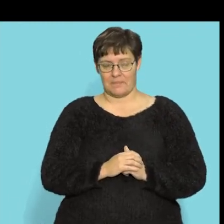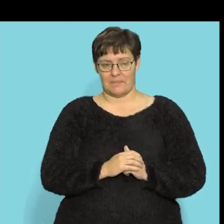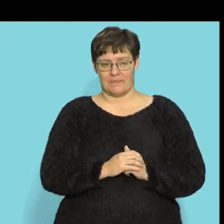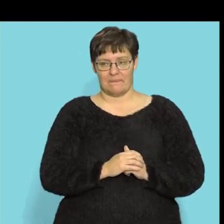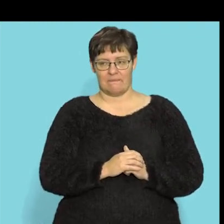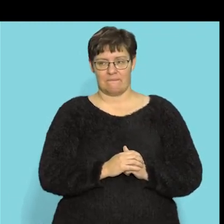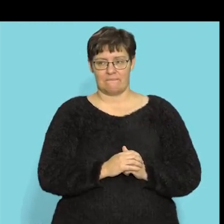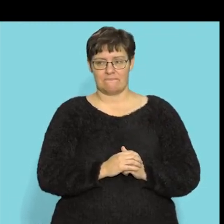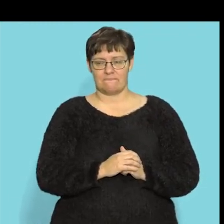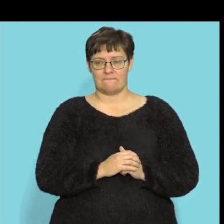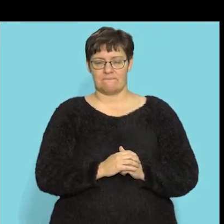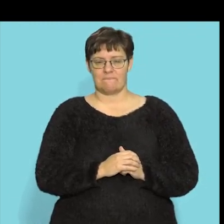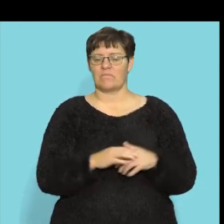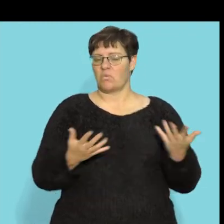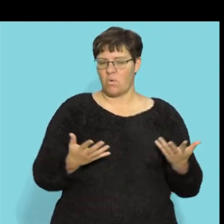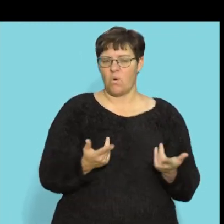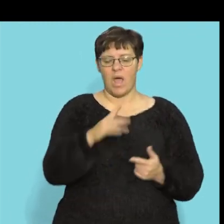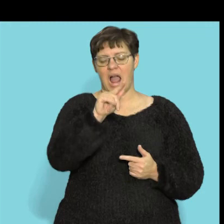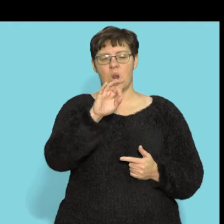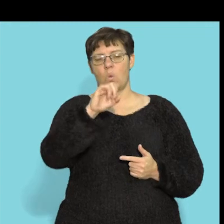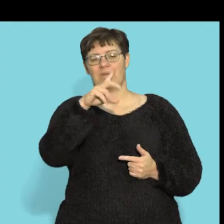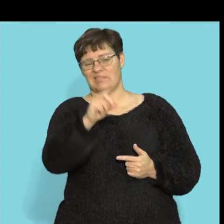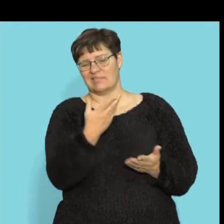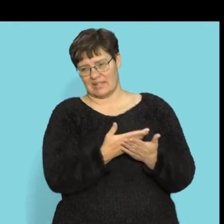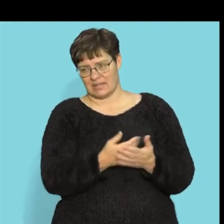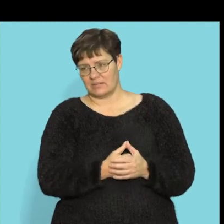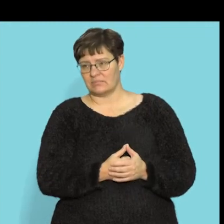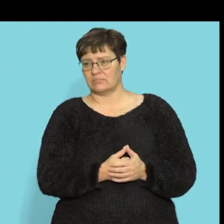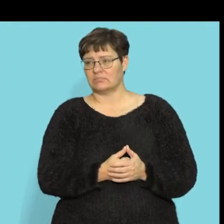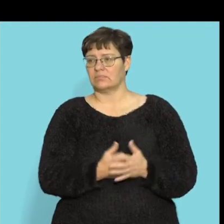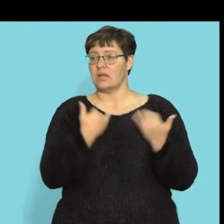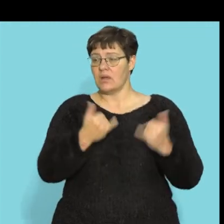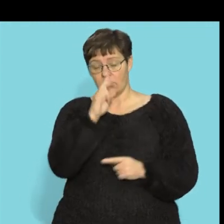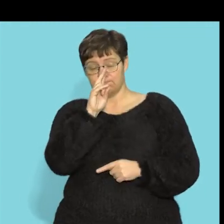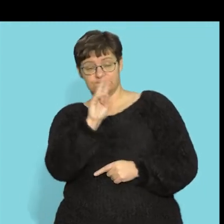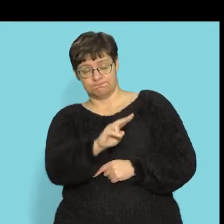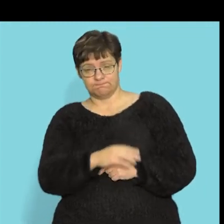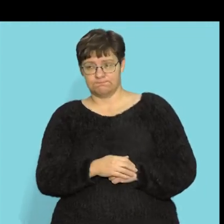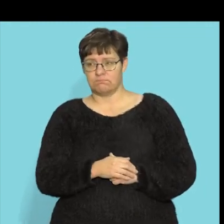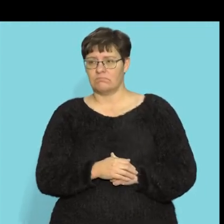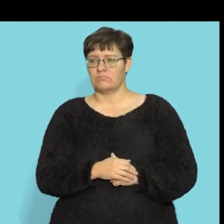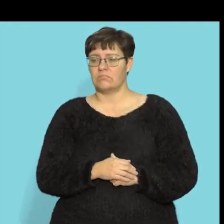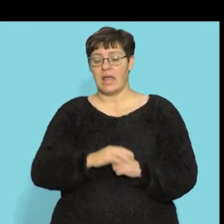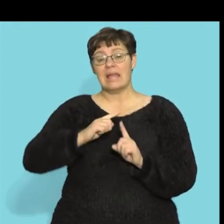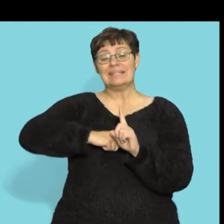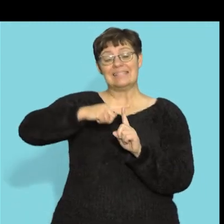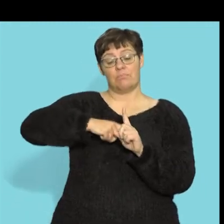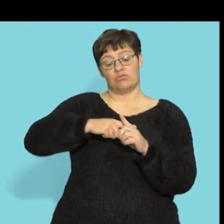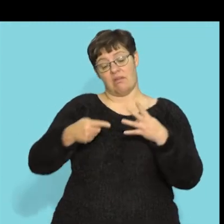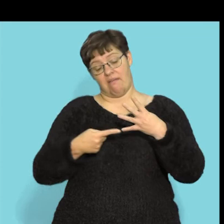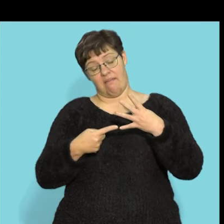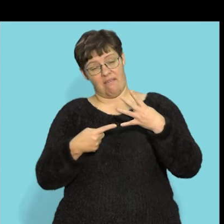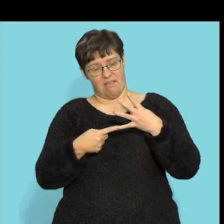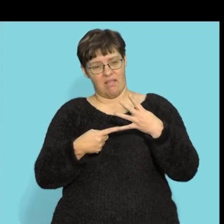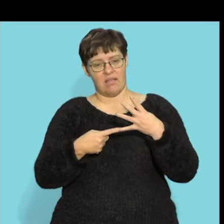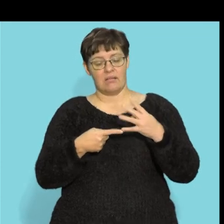particular element, right? Or it could be an alloy, right? Now let's look at this one, which says, how does